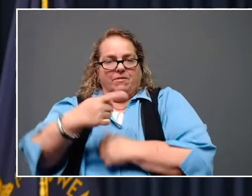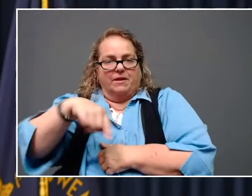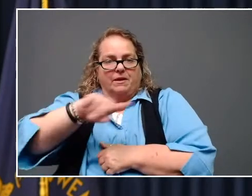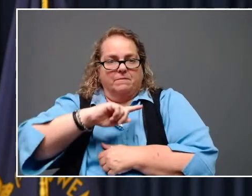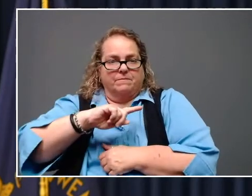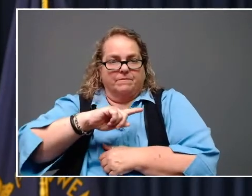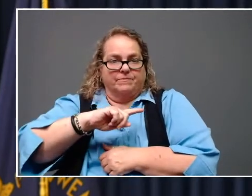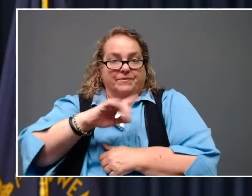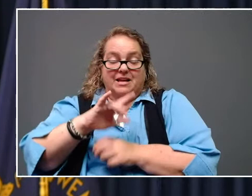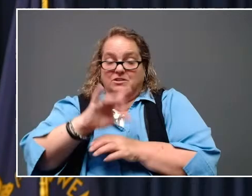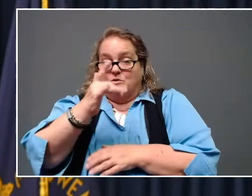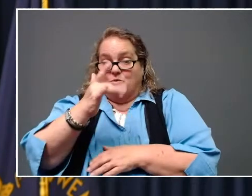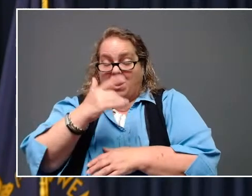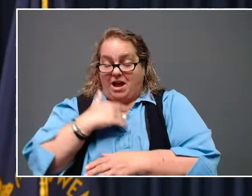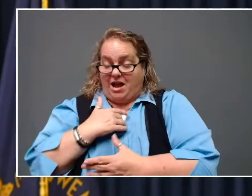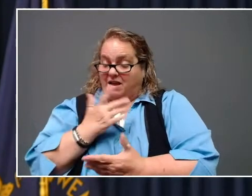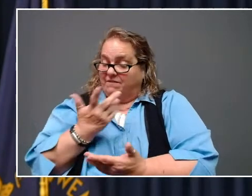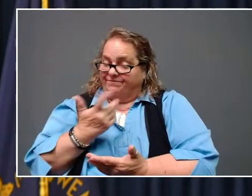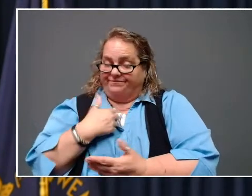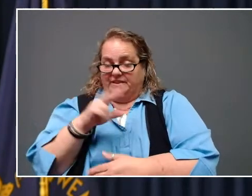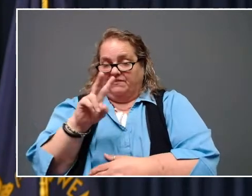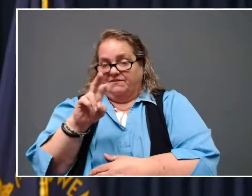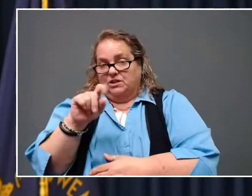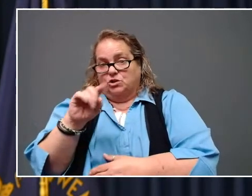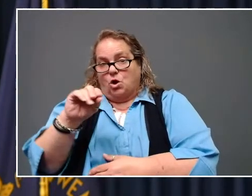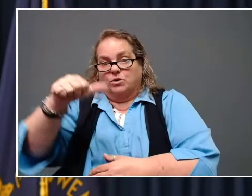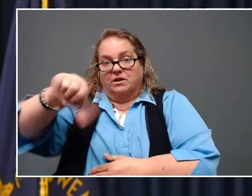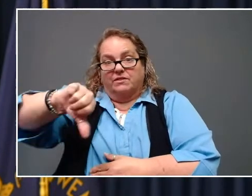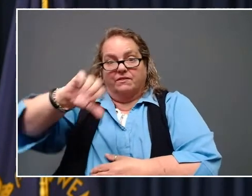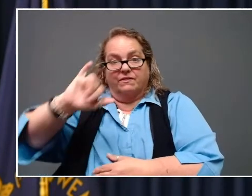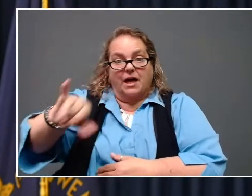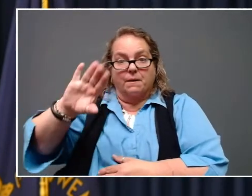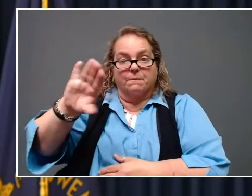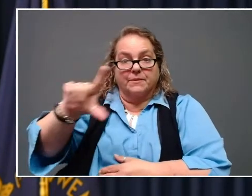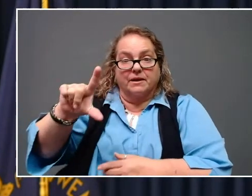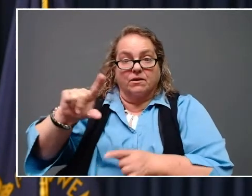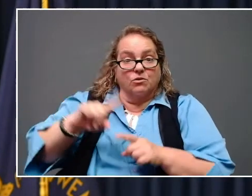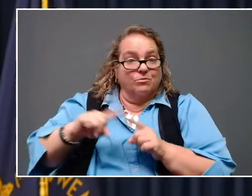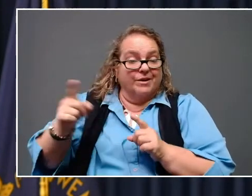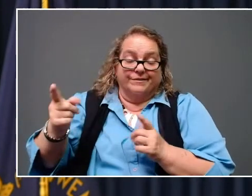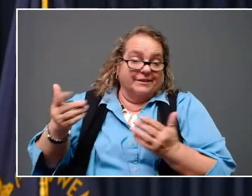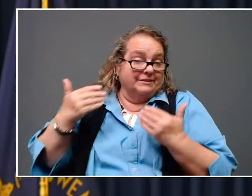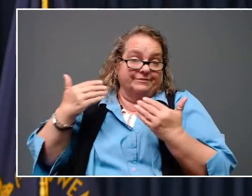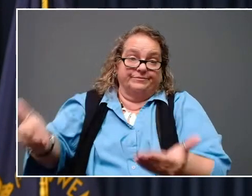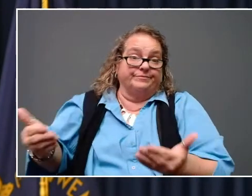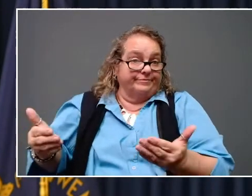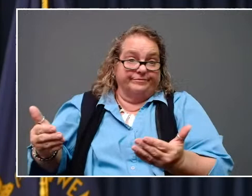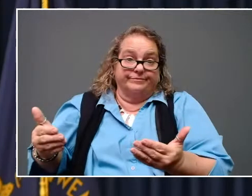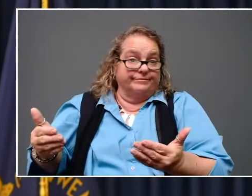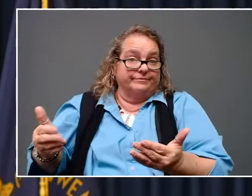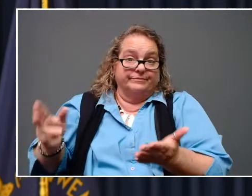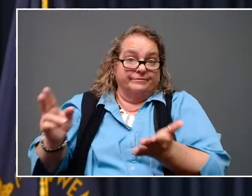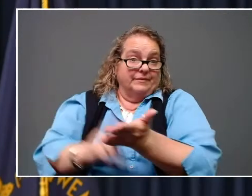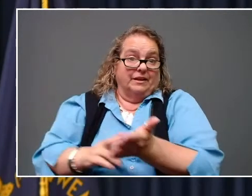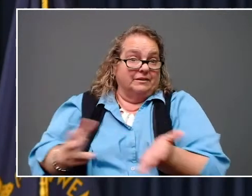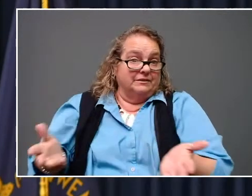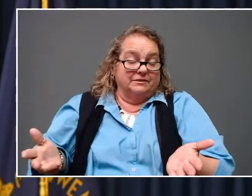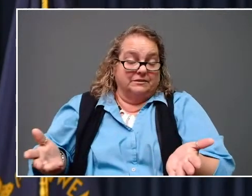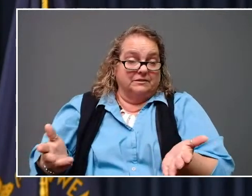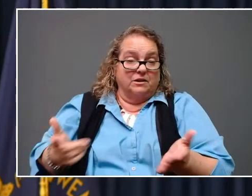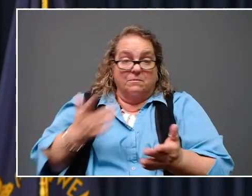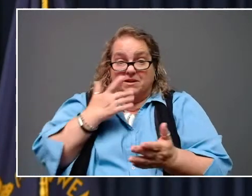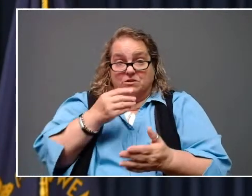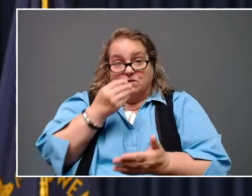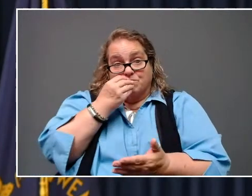vetoed that bill, because we don't have a single restriction still in place. I just thought since food costs more because of